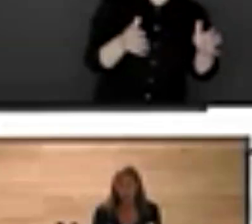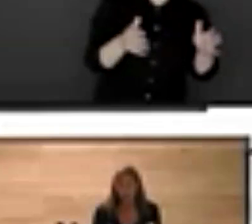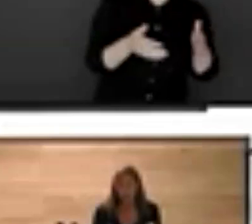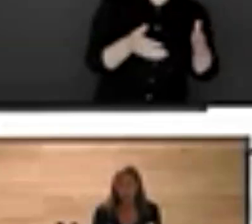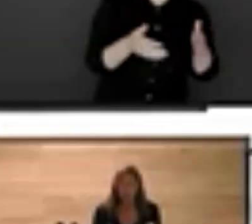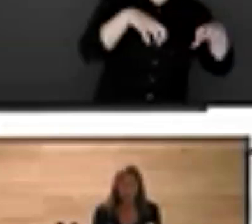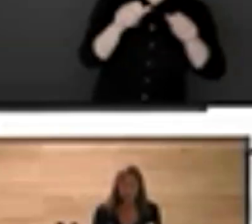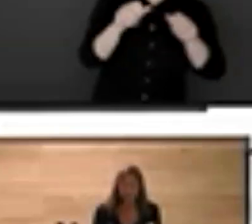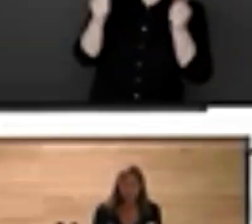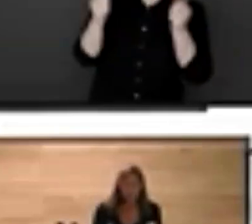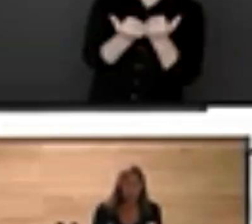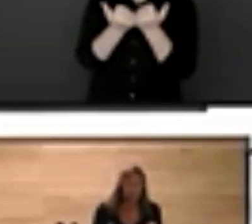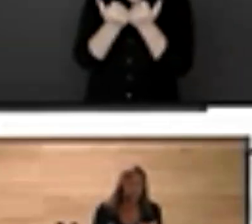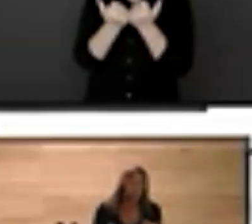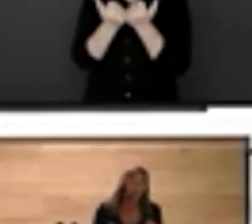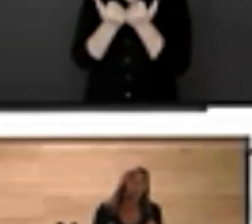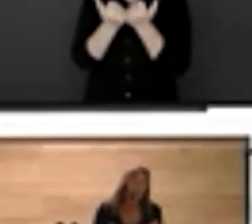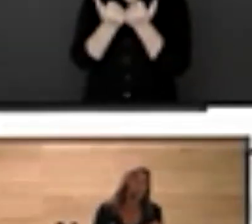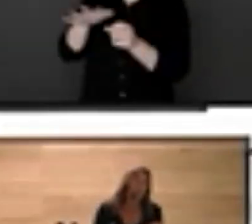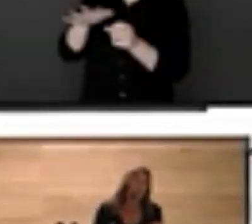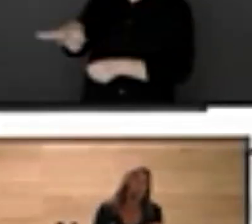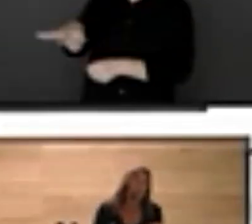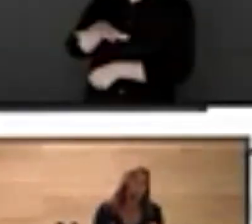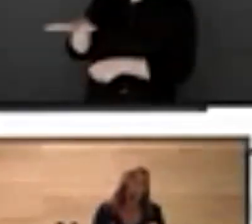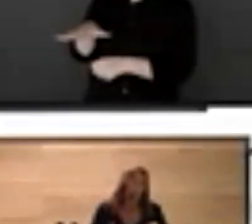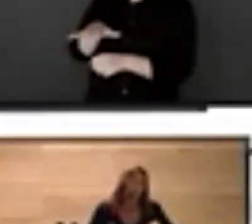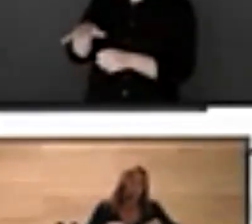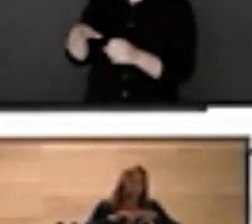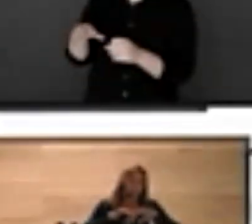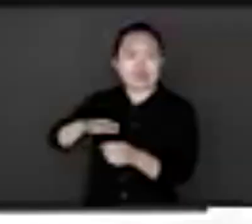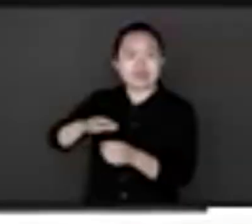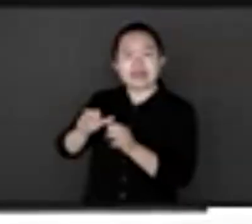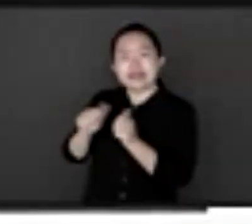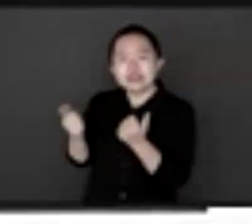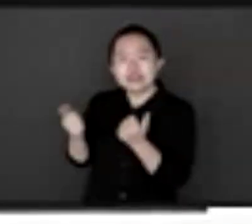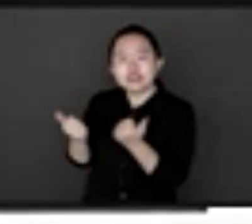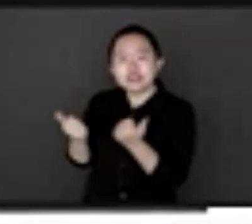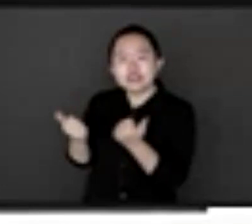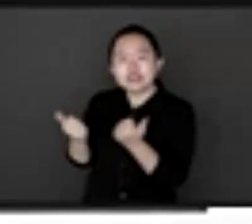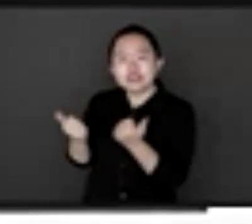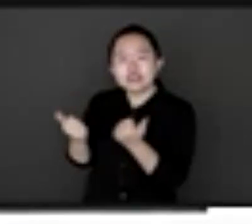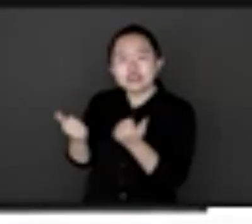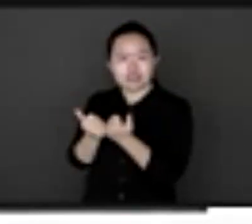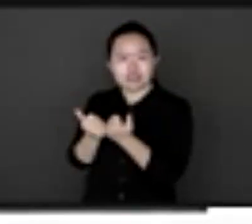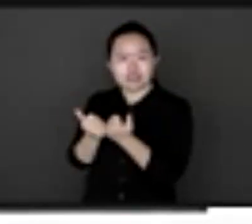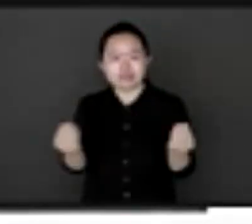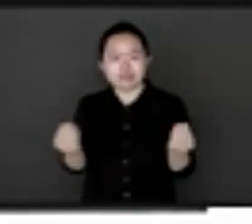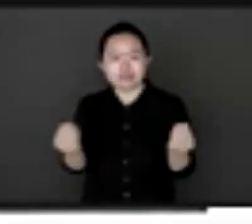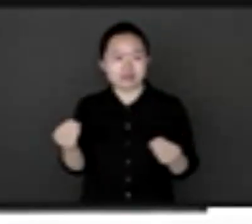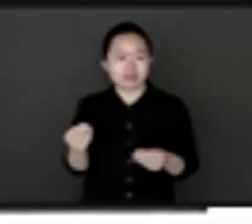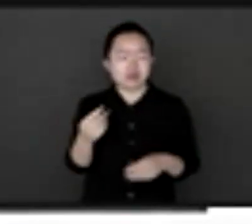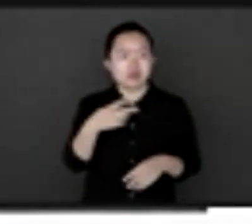municipalities and so on, the local level. But when we talk about the bodies governed by public law, which means that they